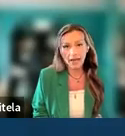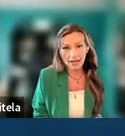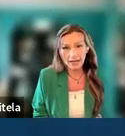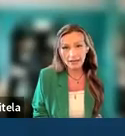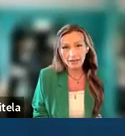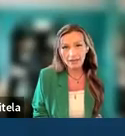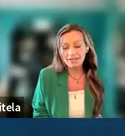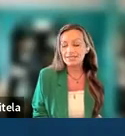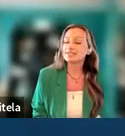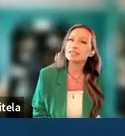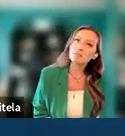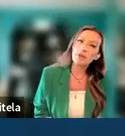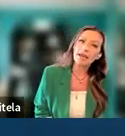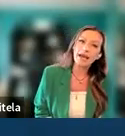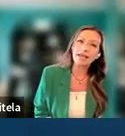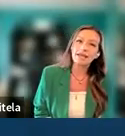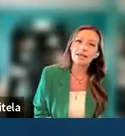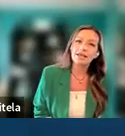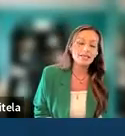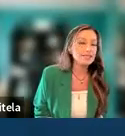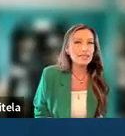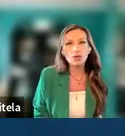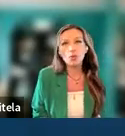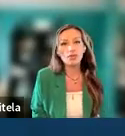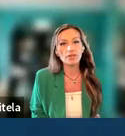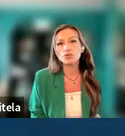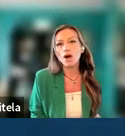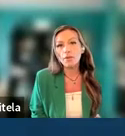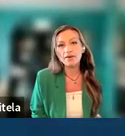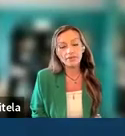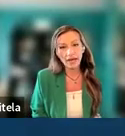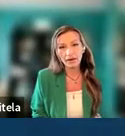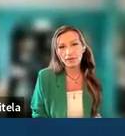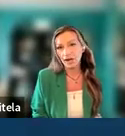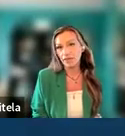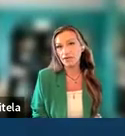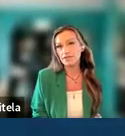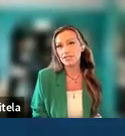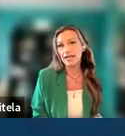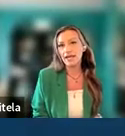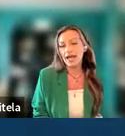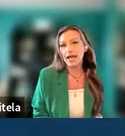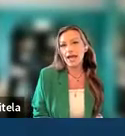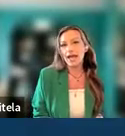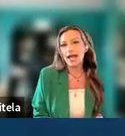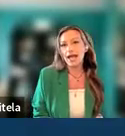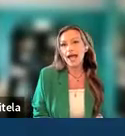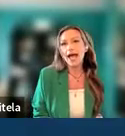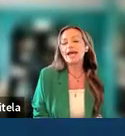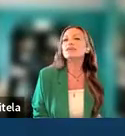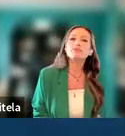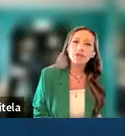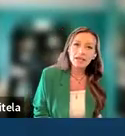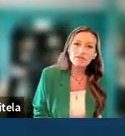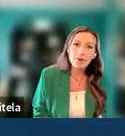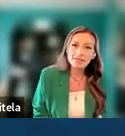the pain, to sleep at night, to deal with the trauma of caring for others. And